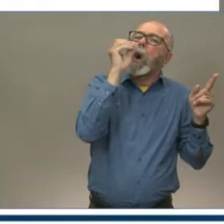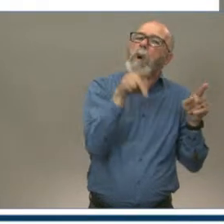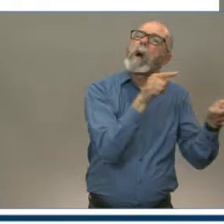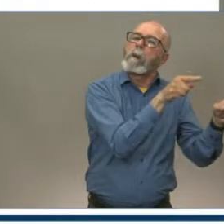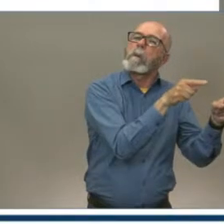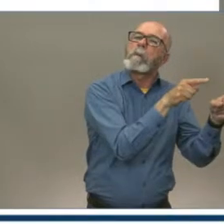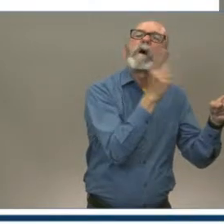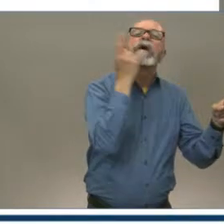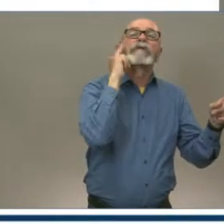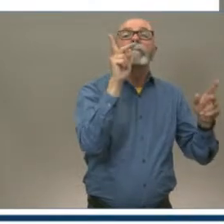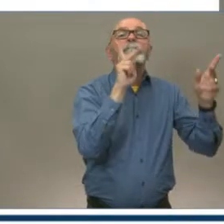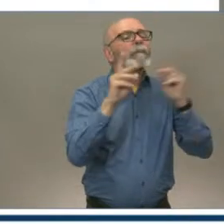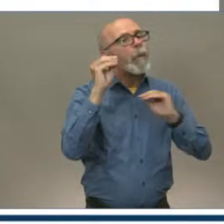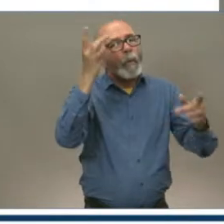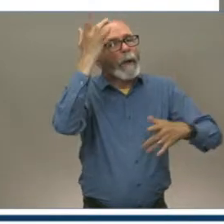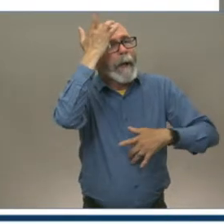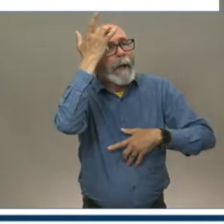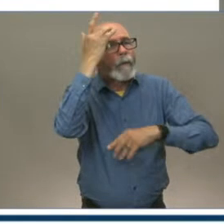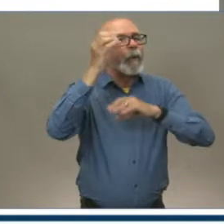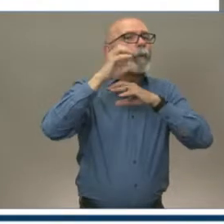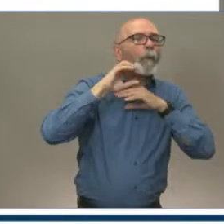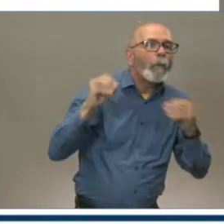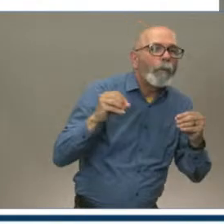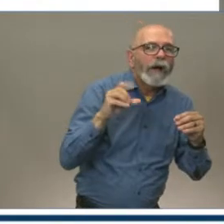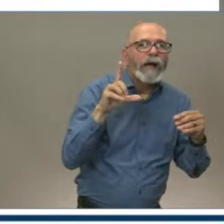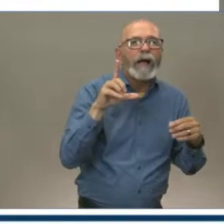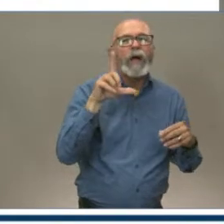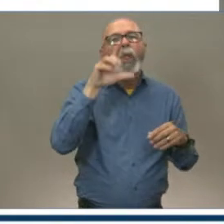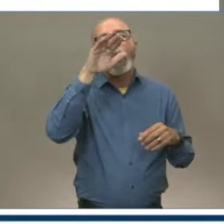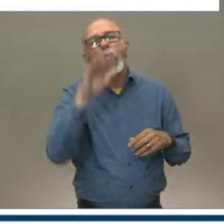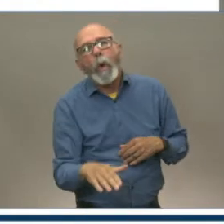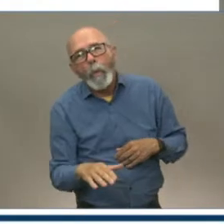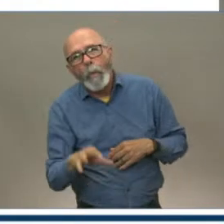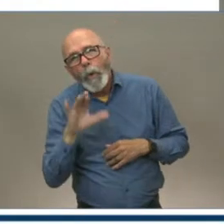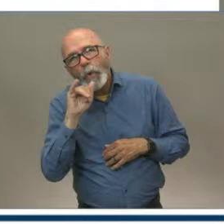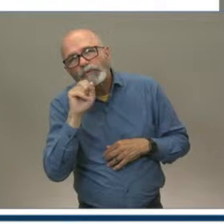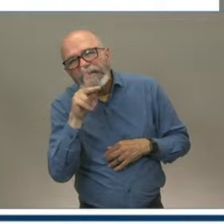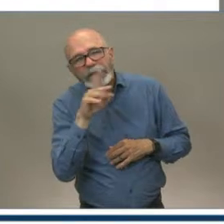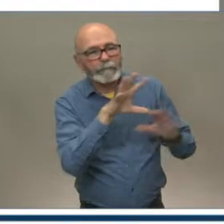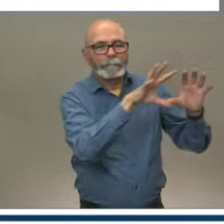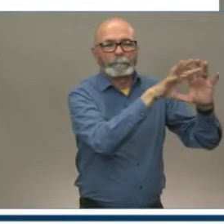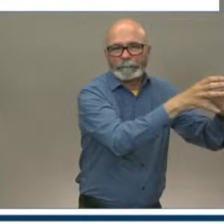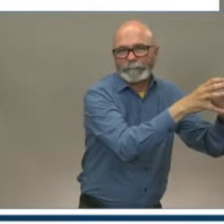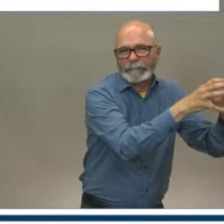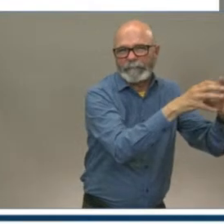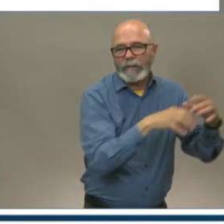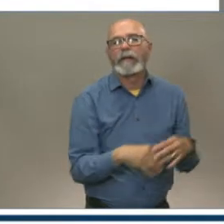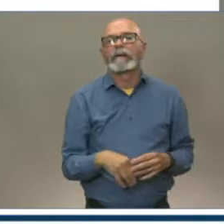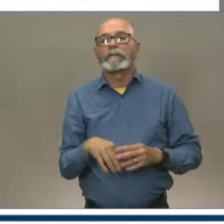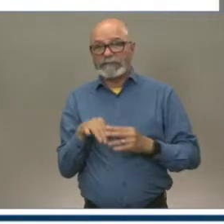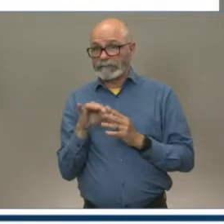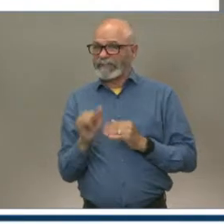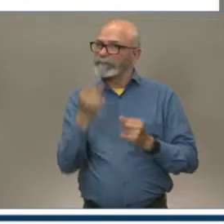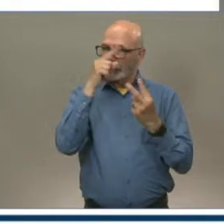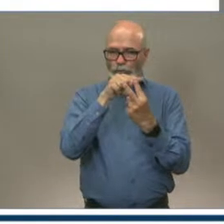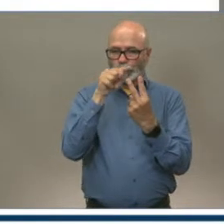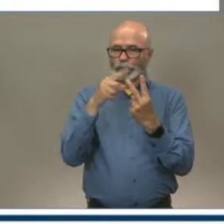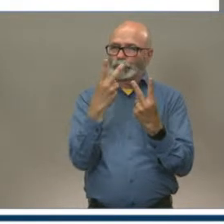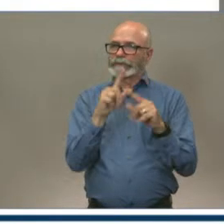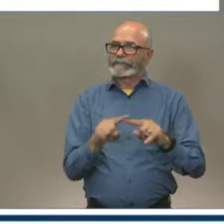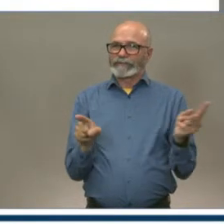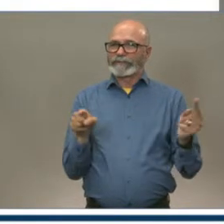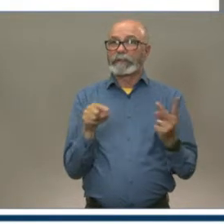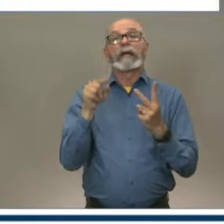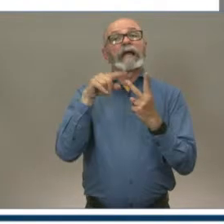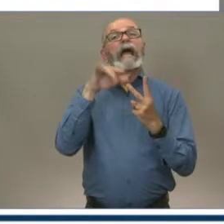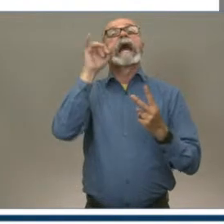symptoms whatsoever and are not associated with any exposure to COVID. I think it's important to understand. So if you're identified